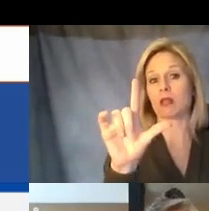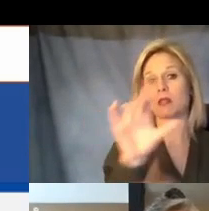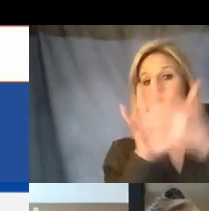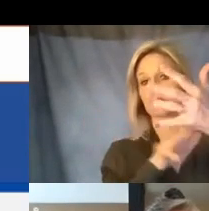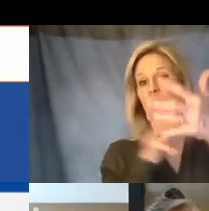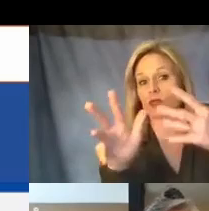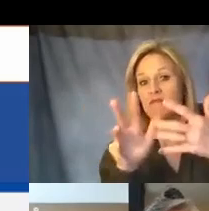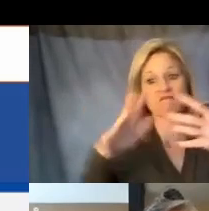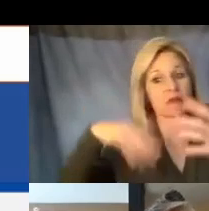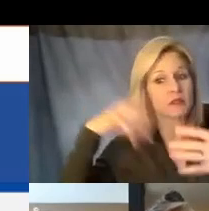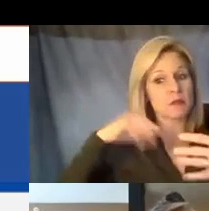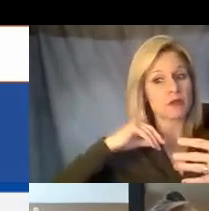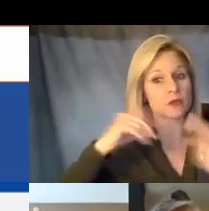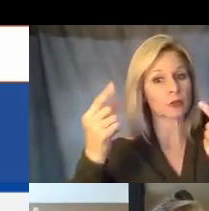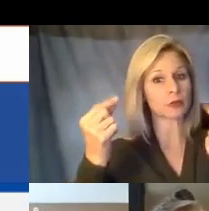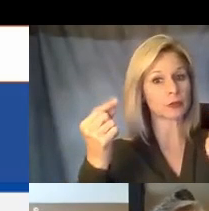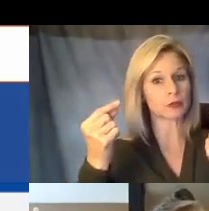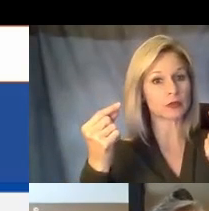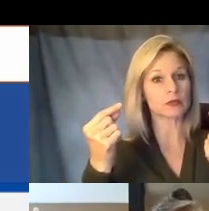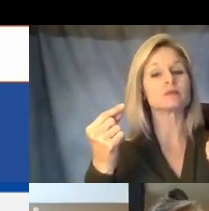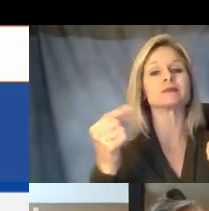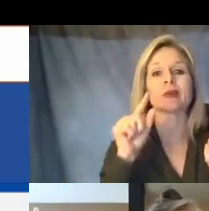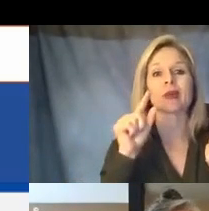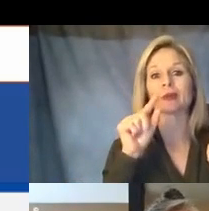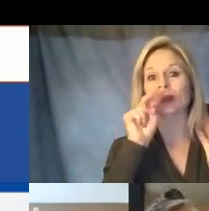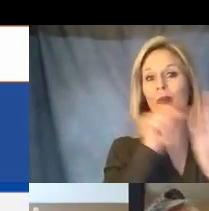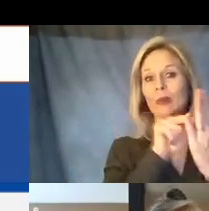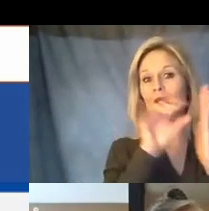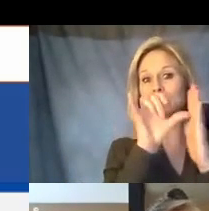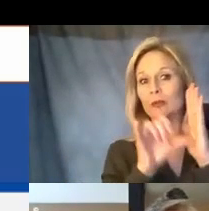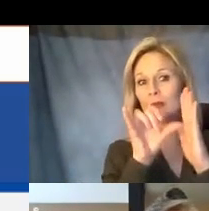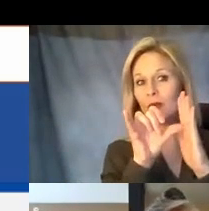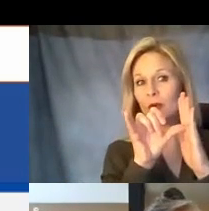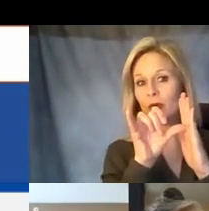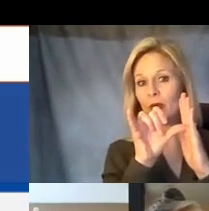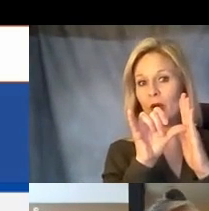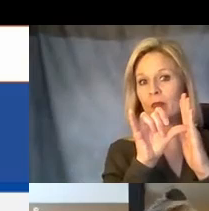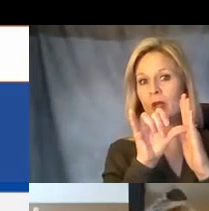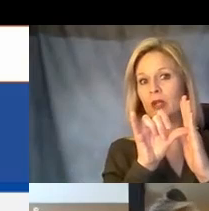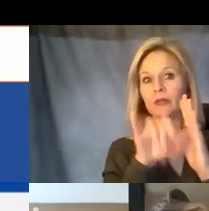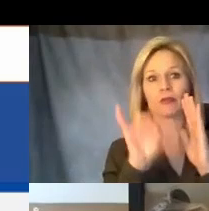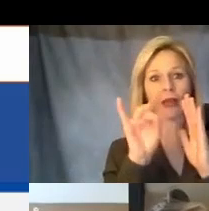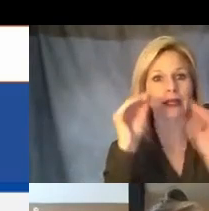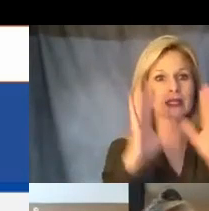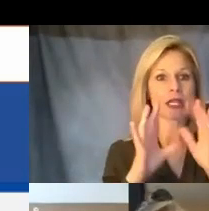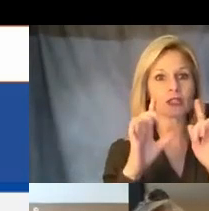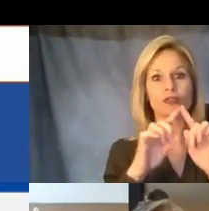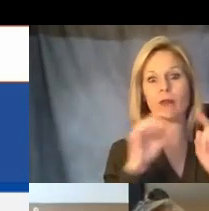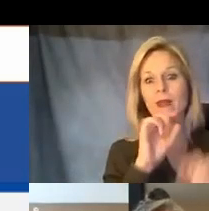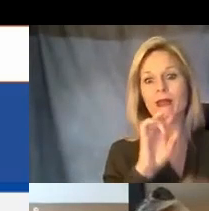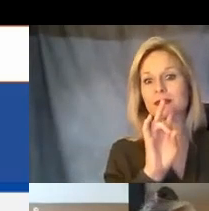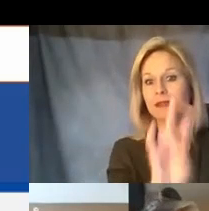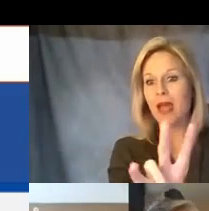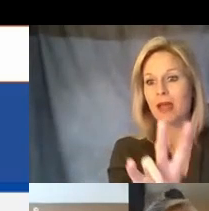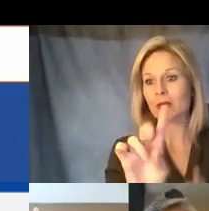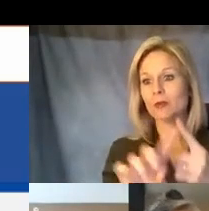do? You go to YouTube, you look it up, you find some teacher, from 7-year-olds to